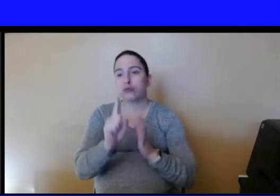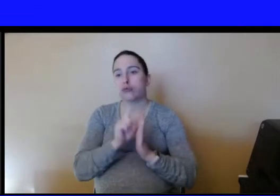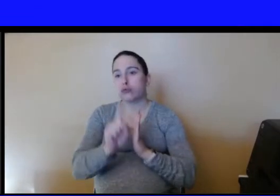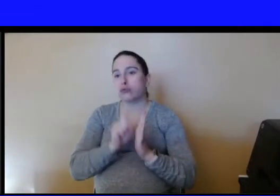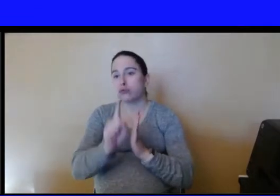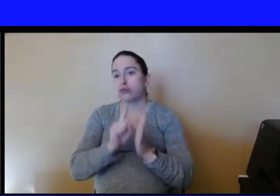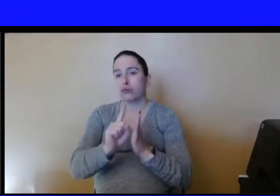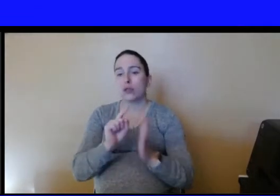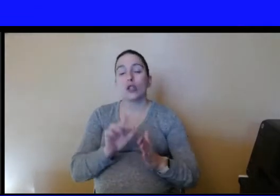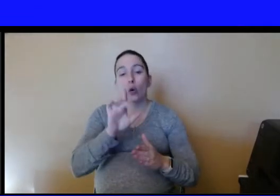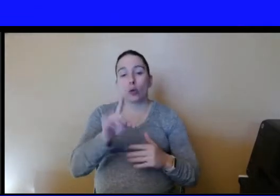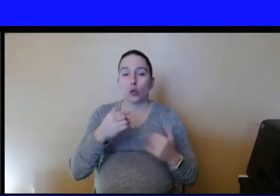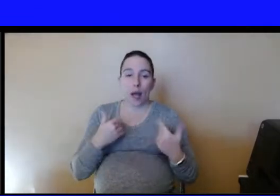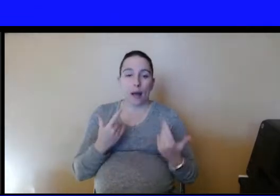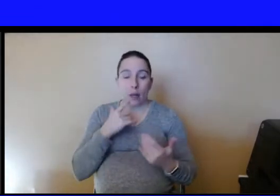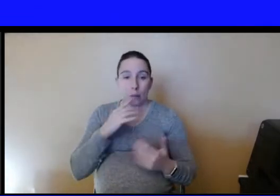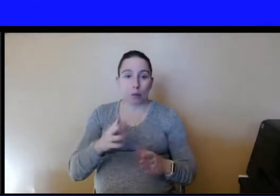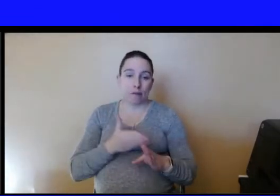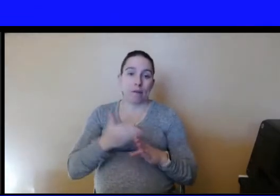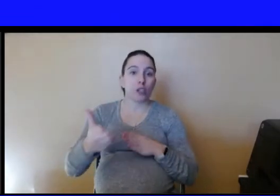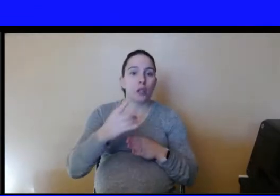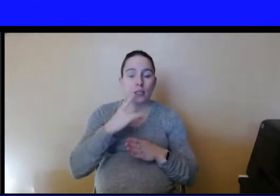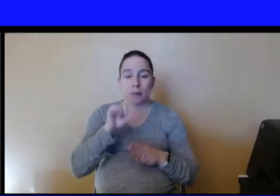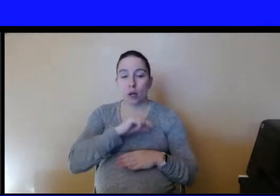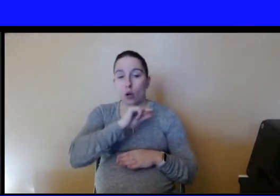I appreciate that greatly.